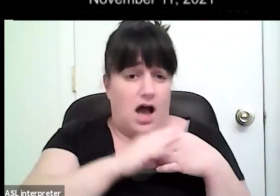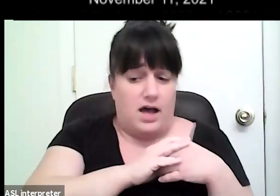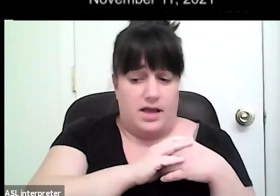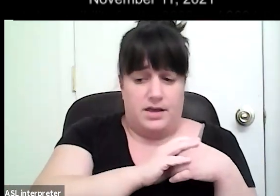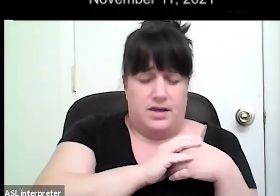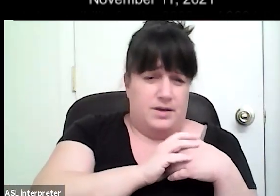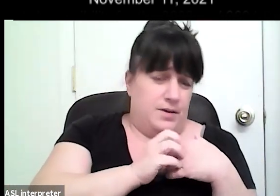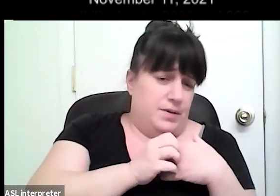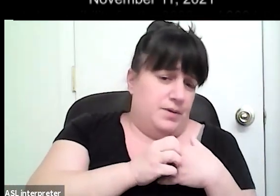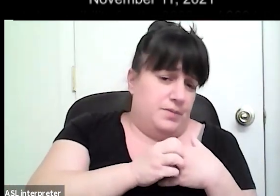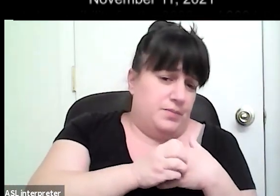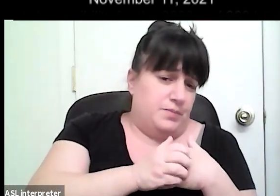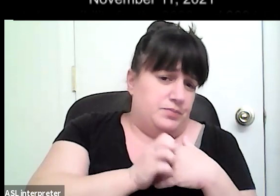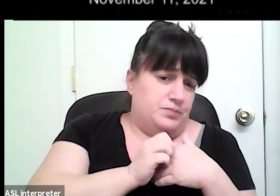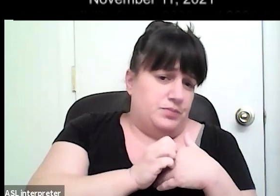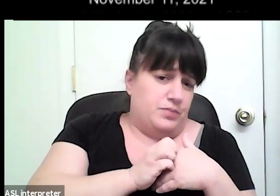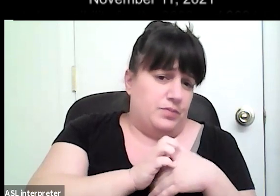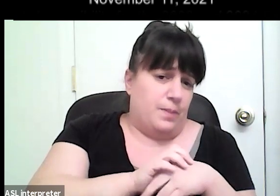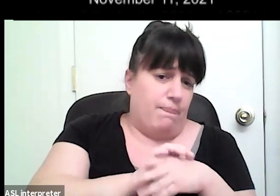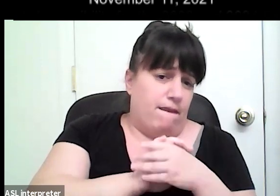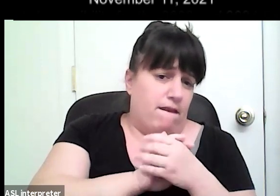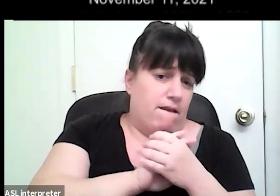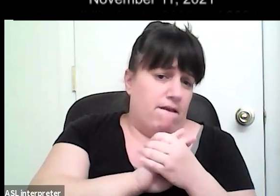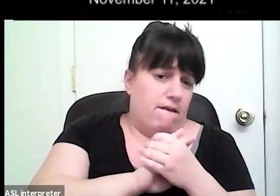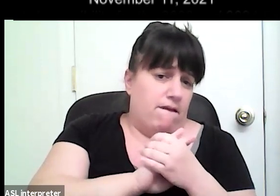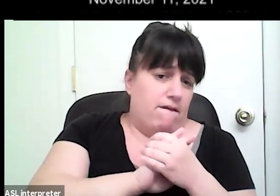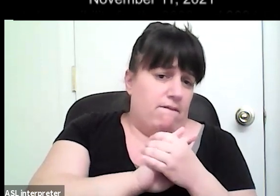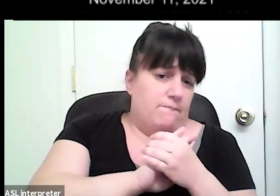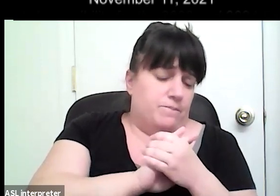say I place Polaris. I look for Polaris.